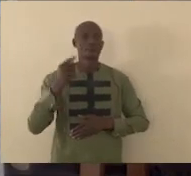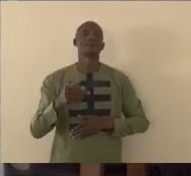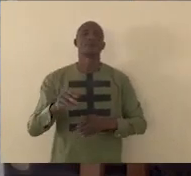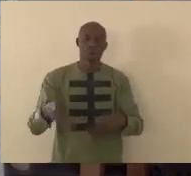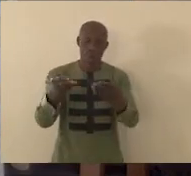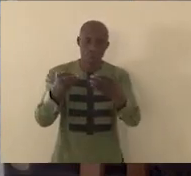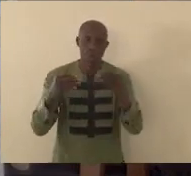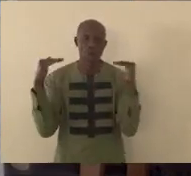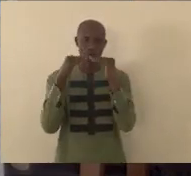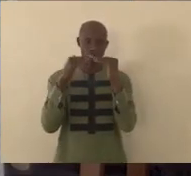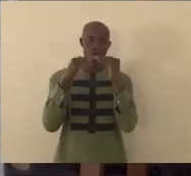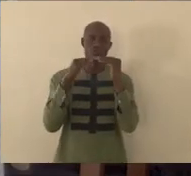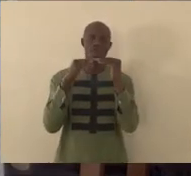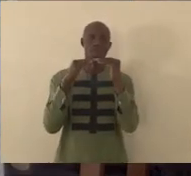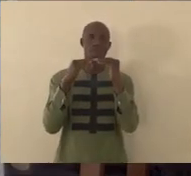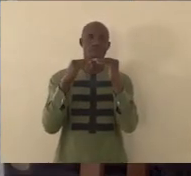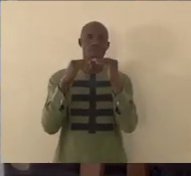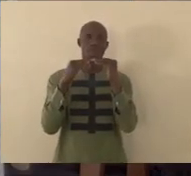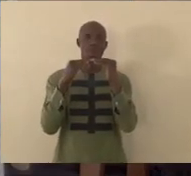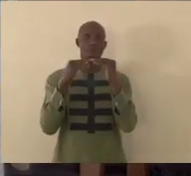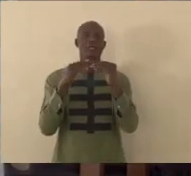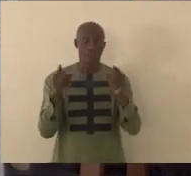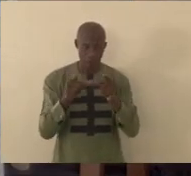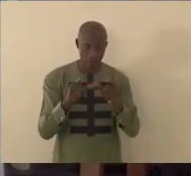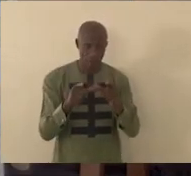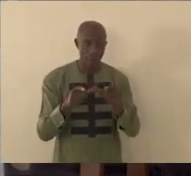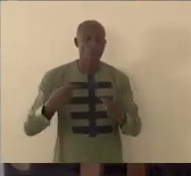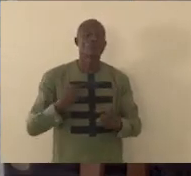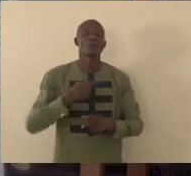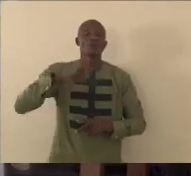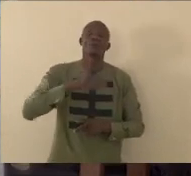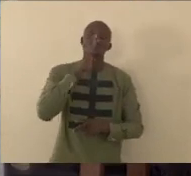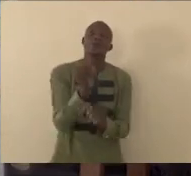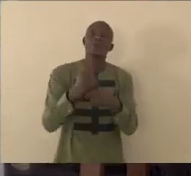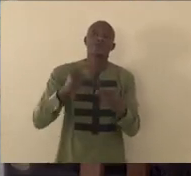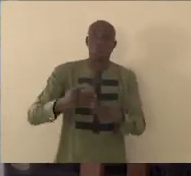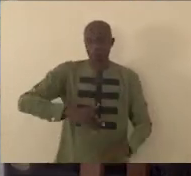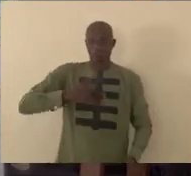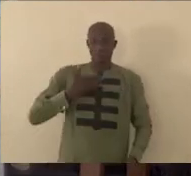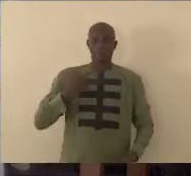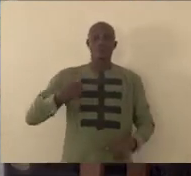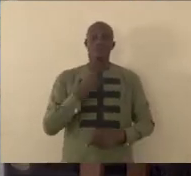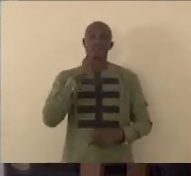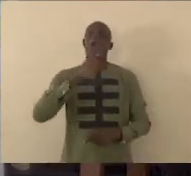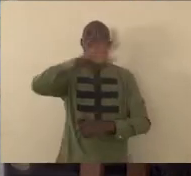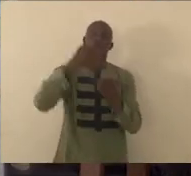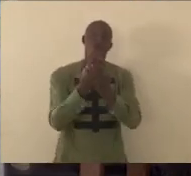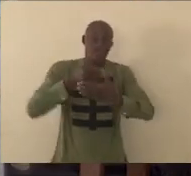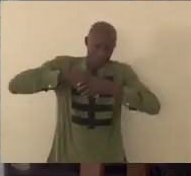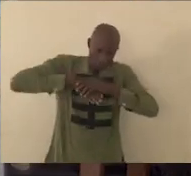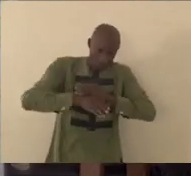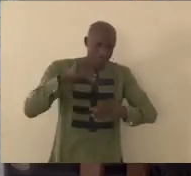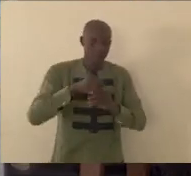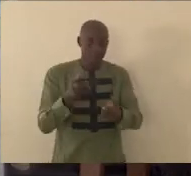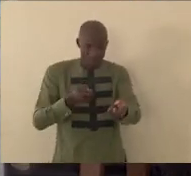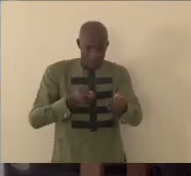equal opportunities in every sector of our national life. We must be made to feel that we are all included in the